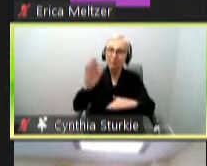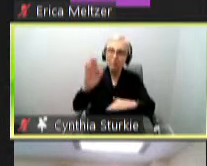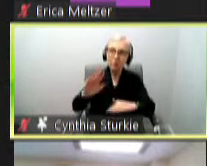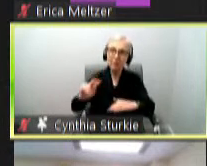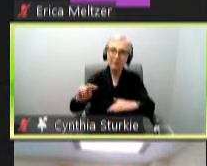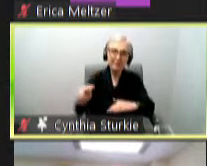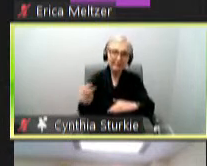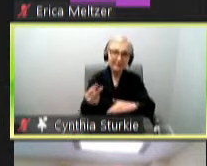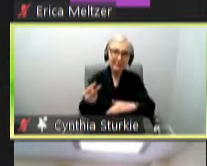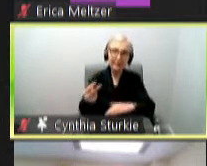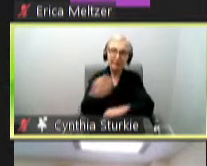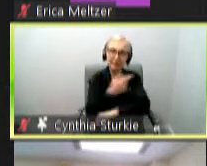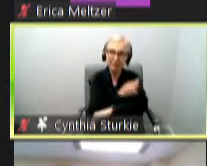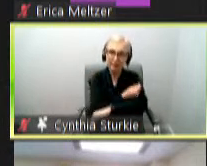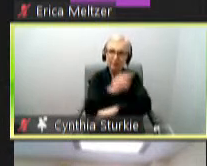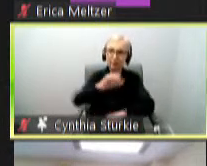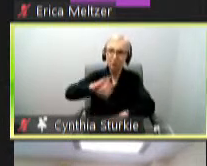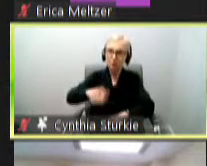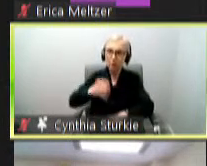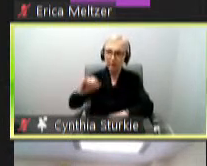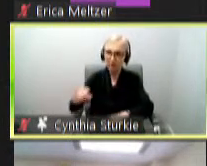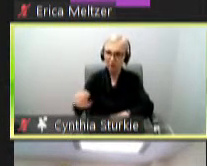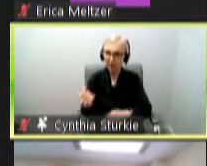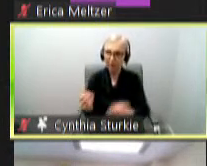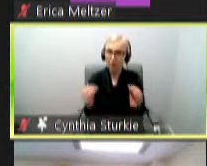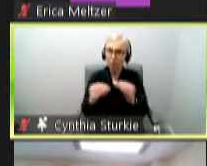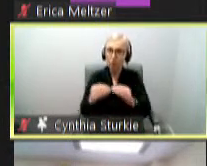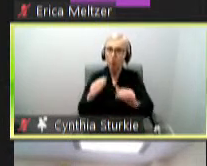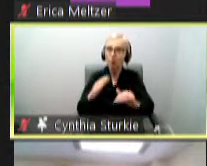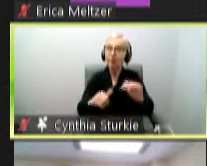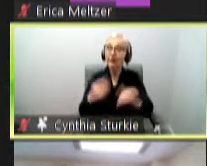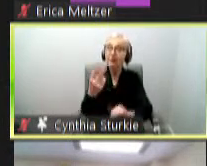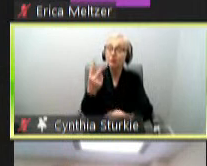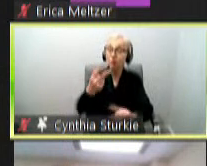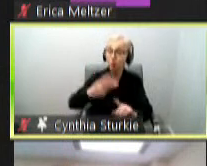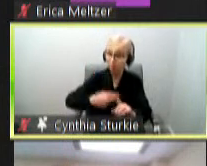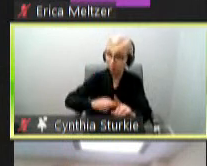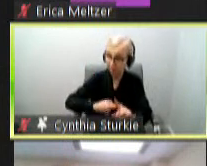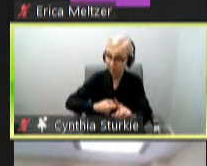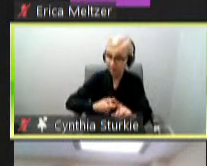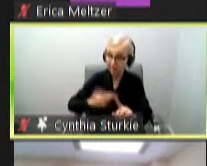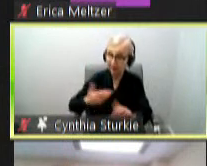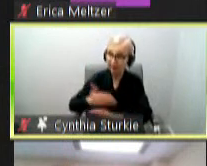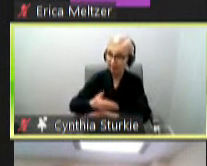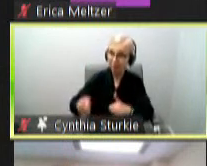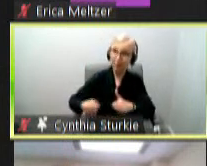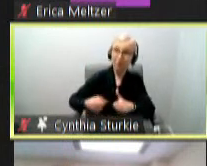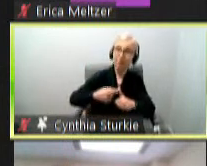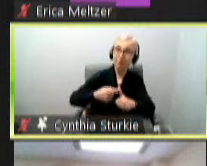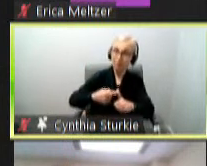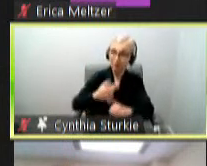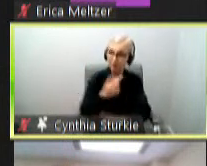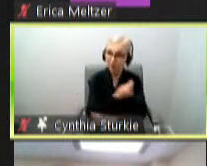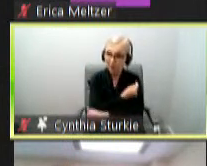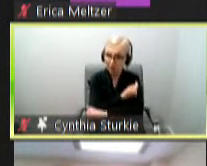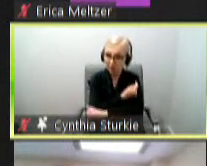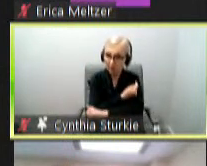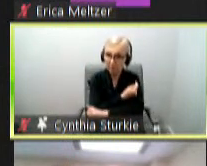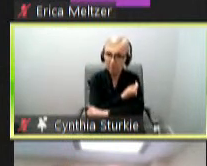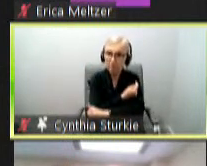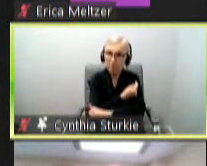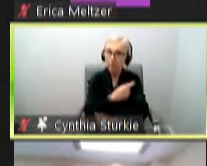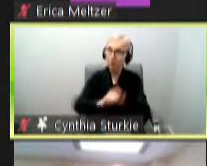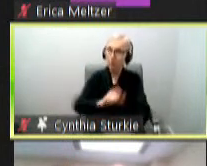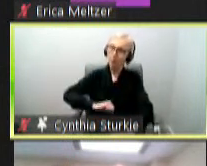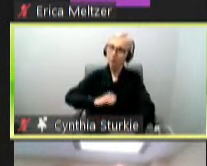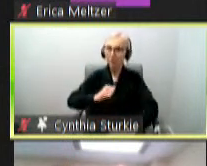second dose of your J&J if you're more than 2 months past getting your initial dose there. We're really proud